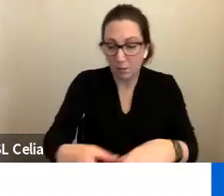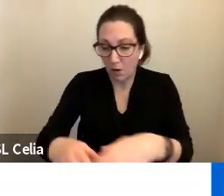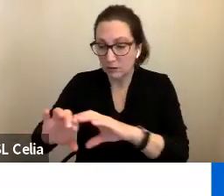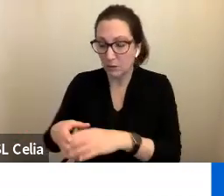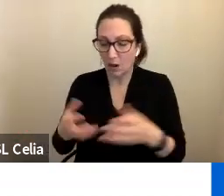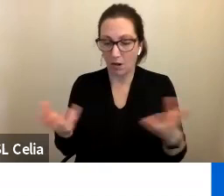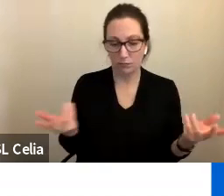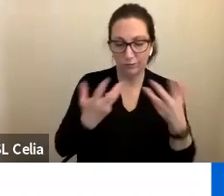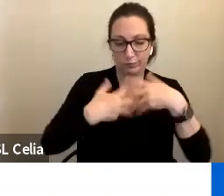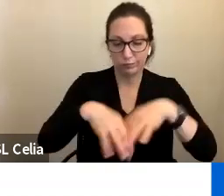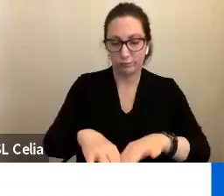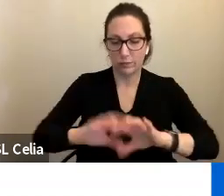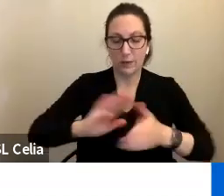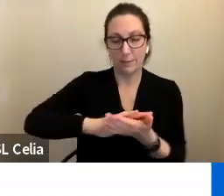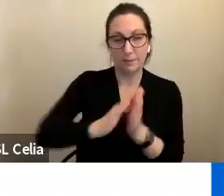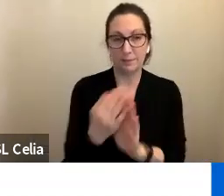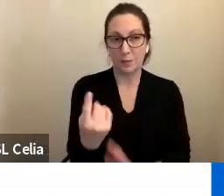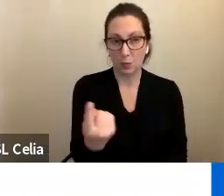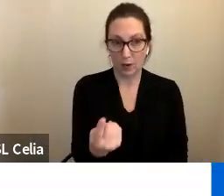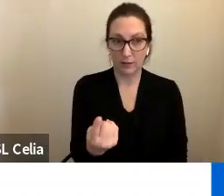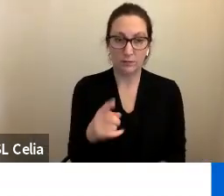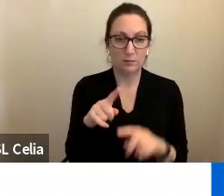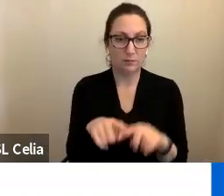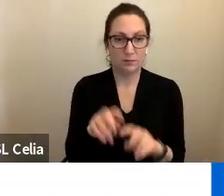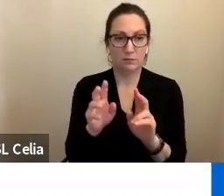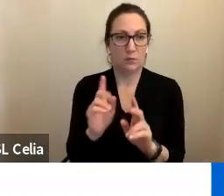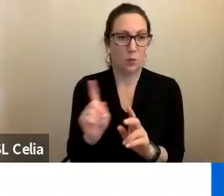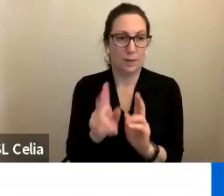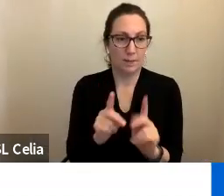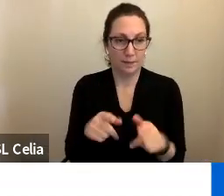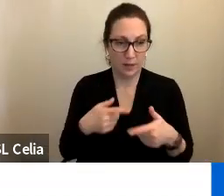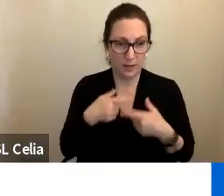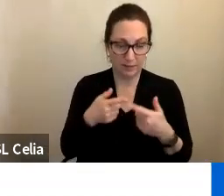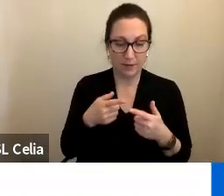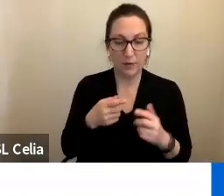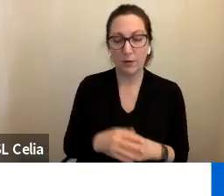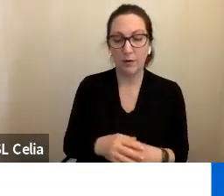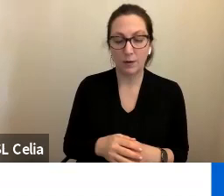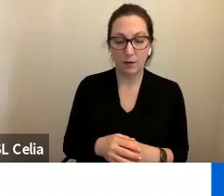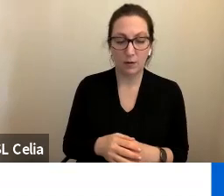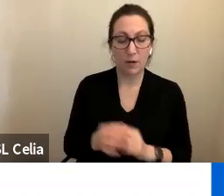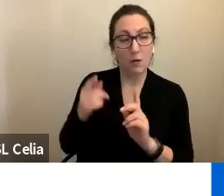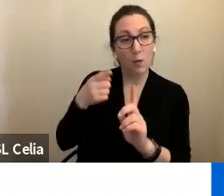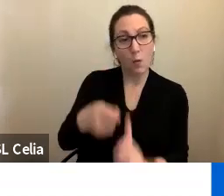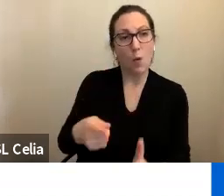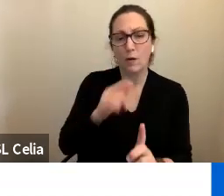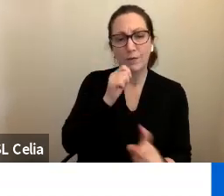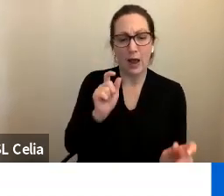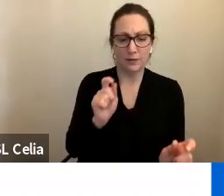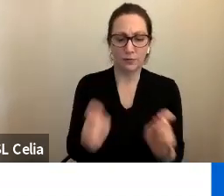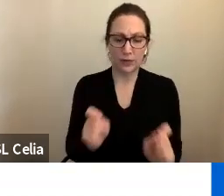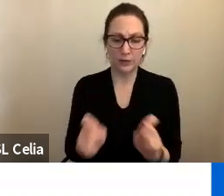population changes. But the goal is for them to be relatively permanent over